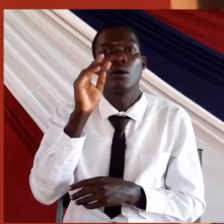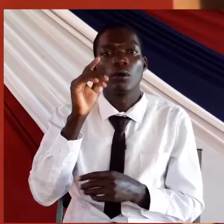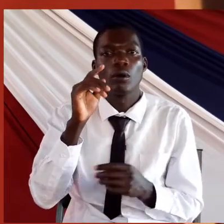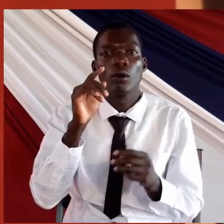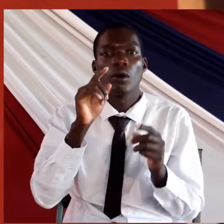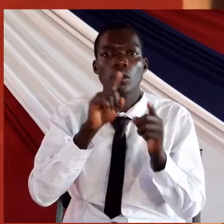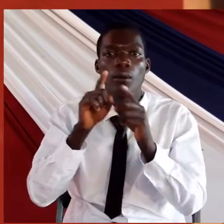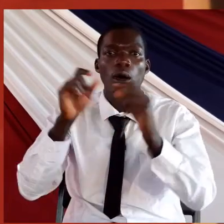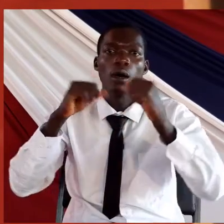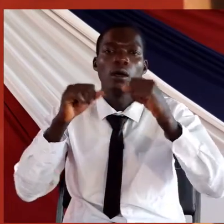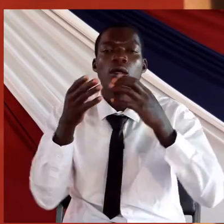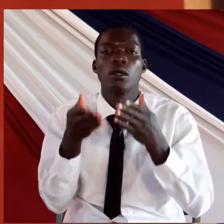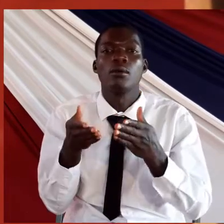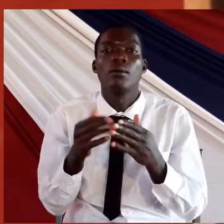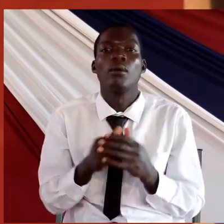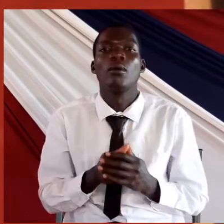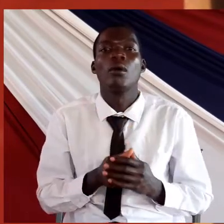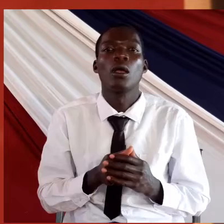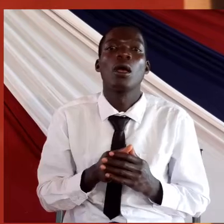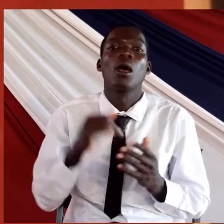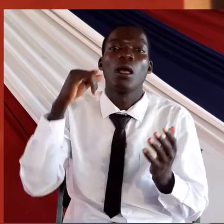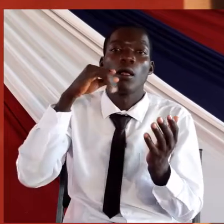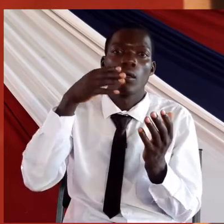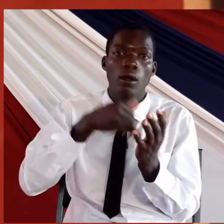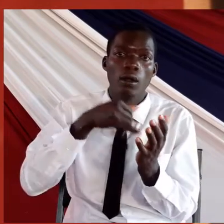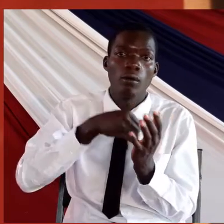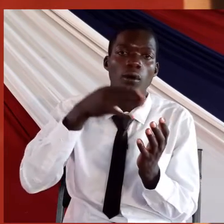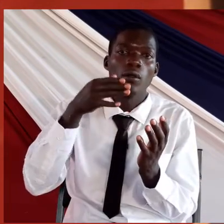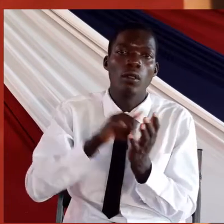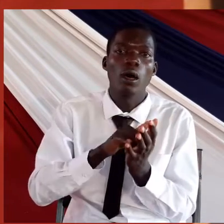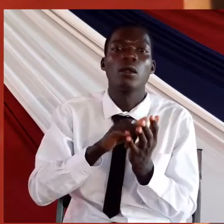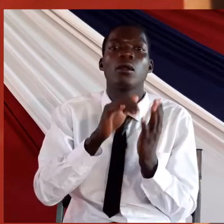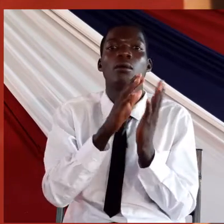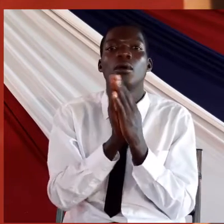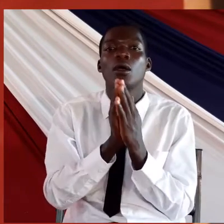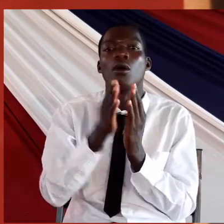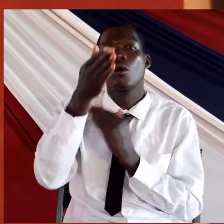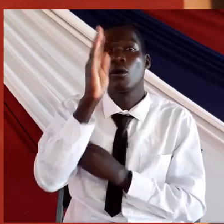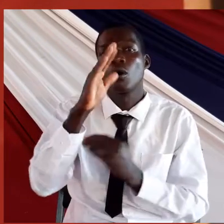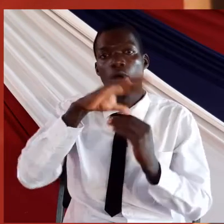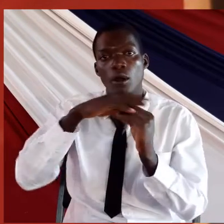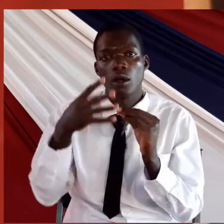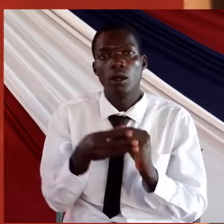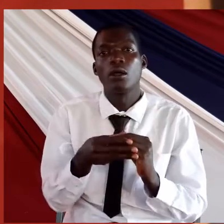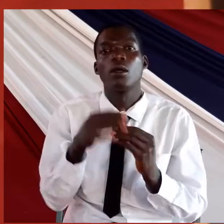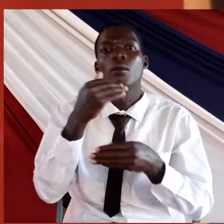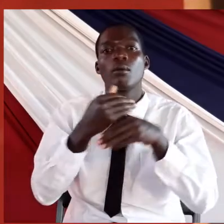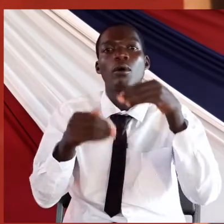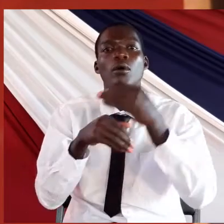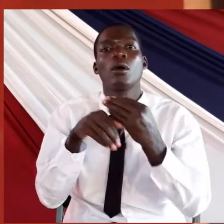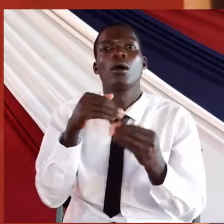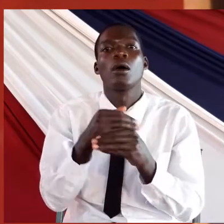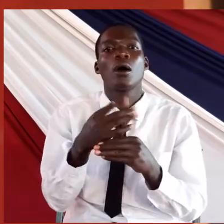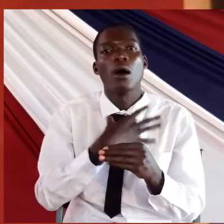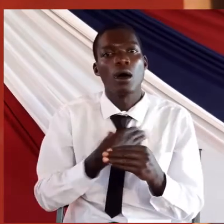know. Yes. And on that basis, God made the foundations. Yes.